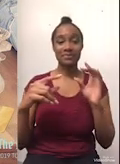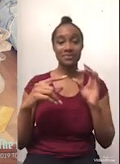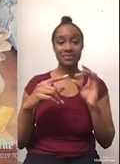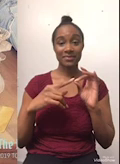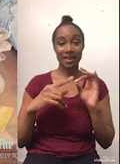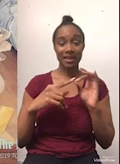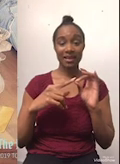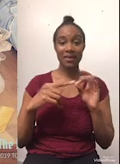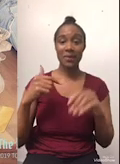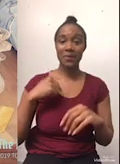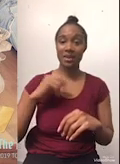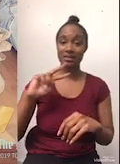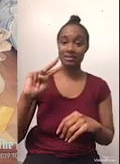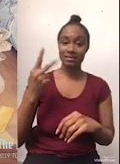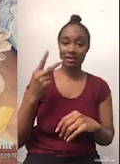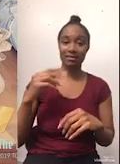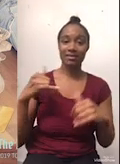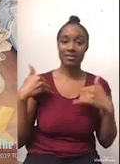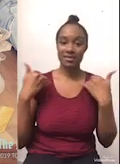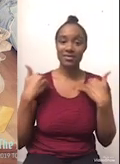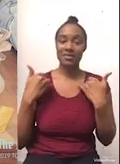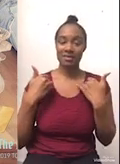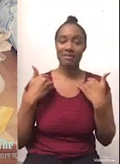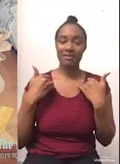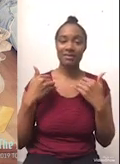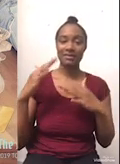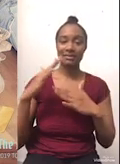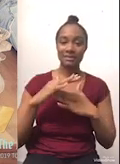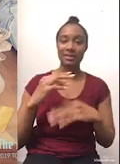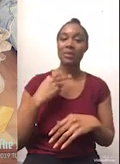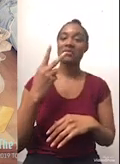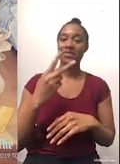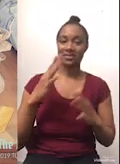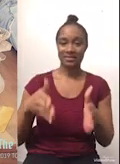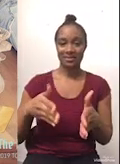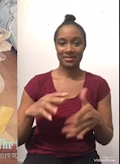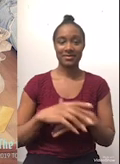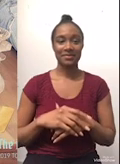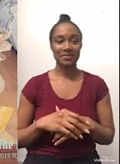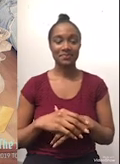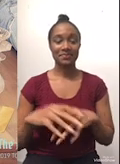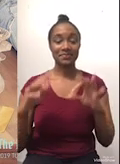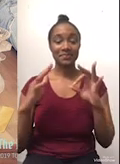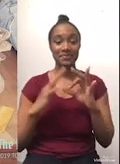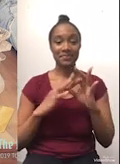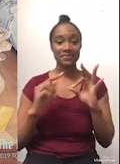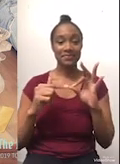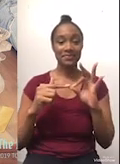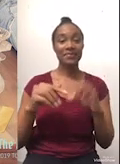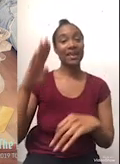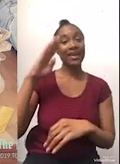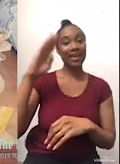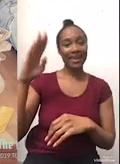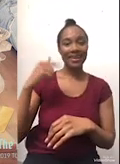who is the second youngest from Uptension and the main vocalist. Xiao-Ying, this is Xiao, the